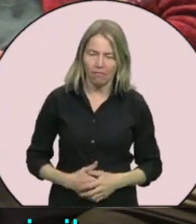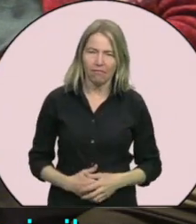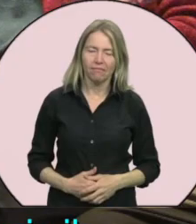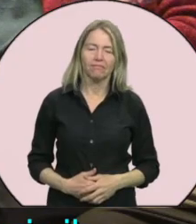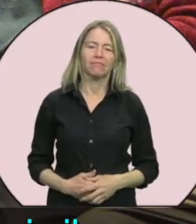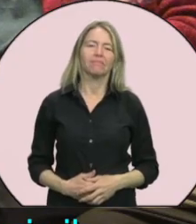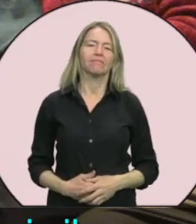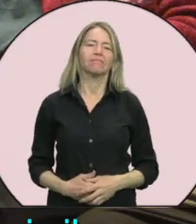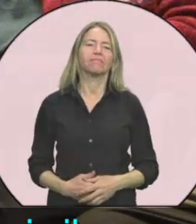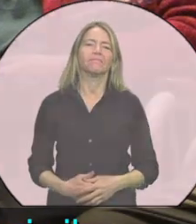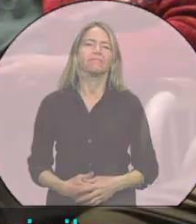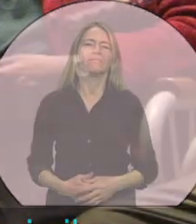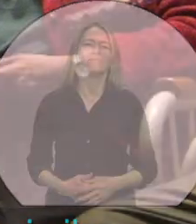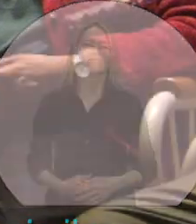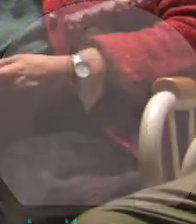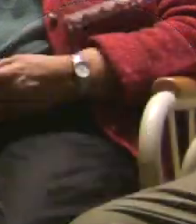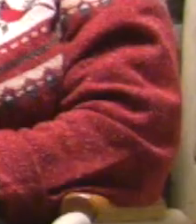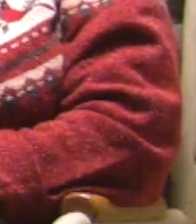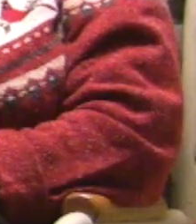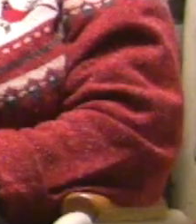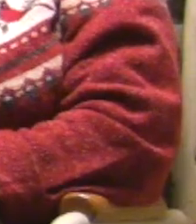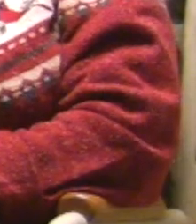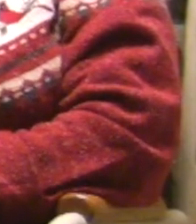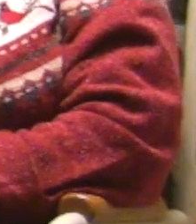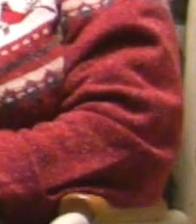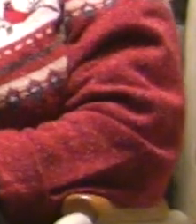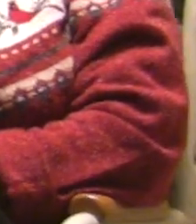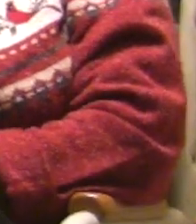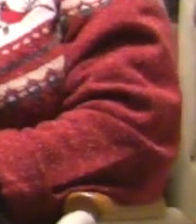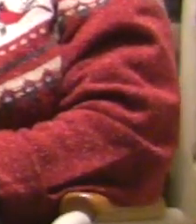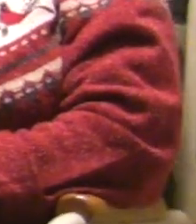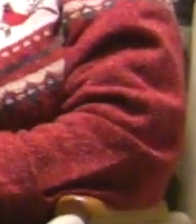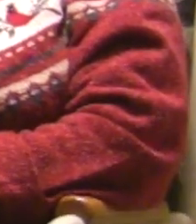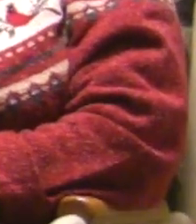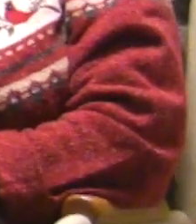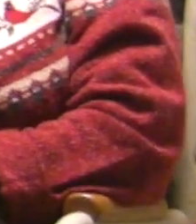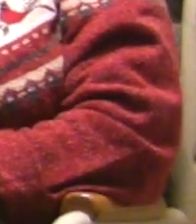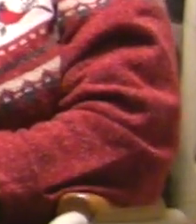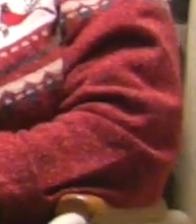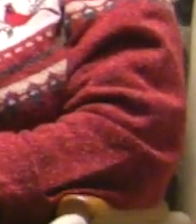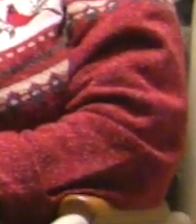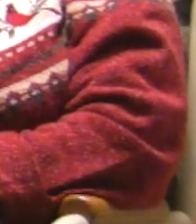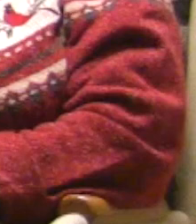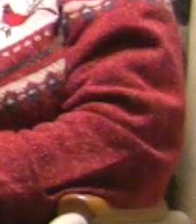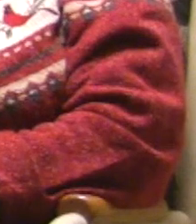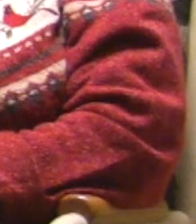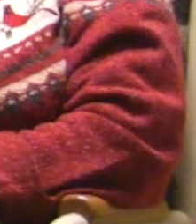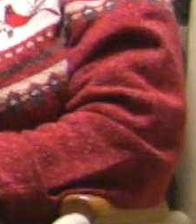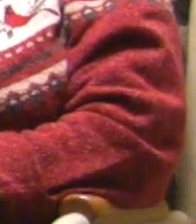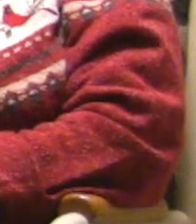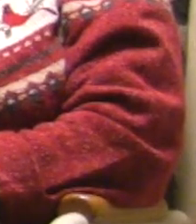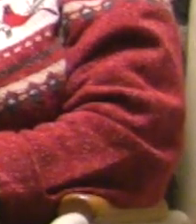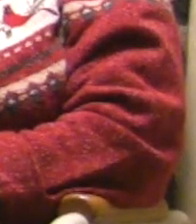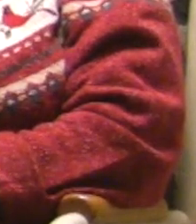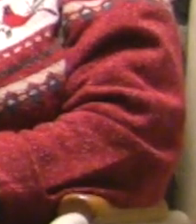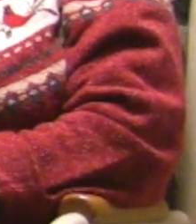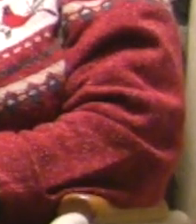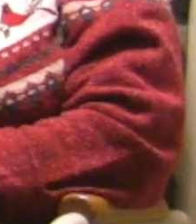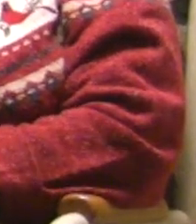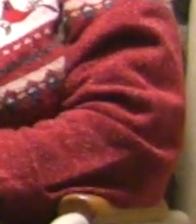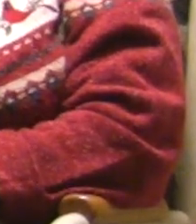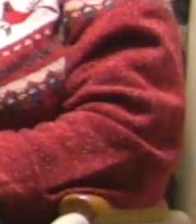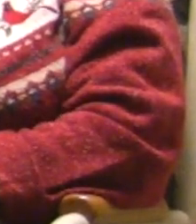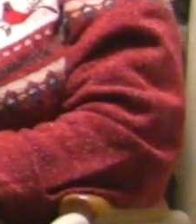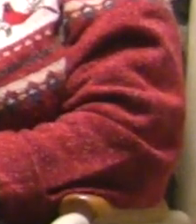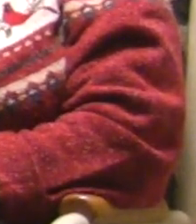do, what kind of school now. Because of that, we had to learn in English how you manage your work. After all, Mama,